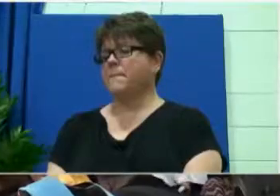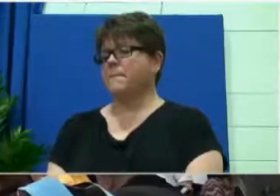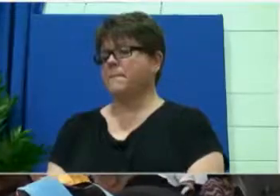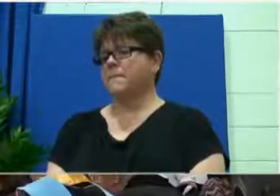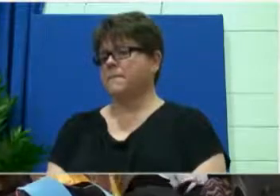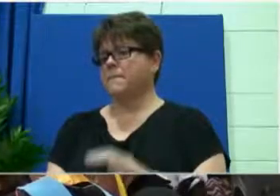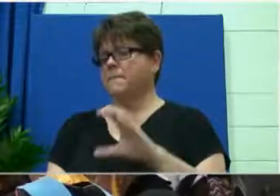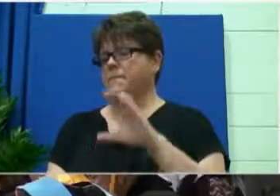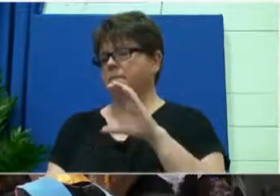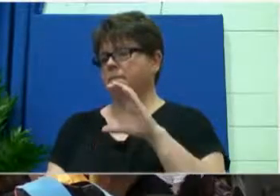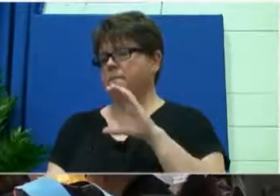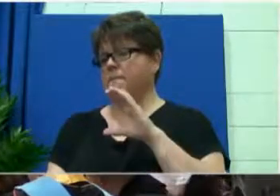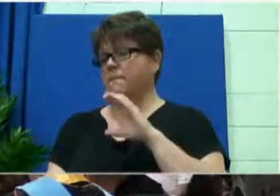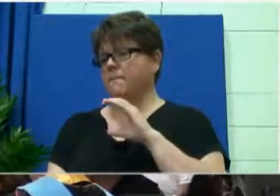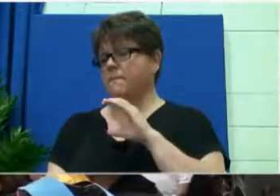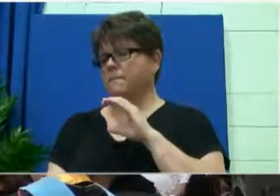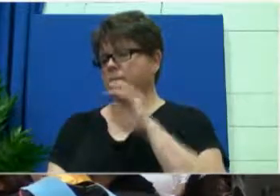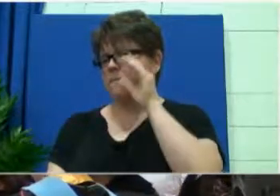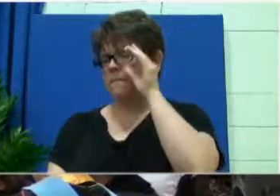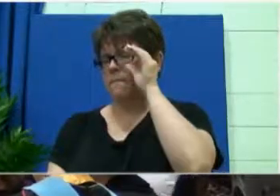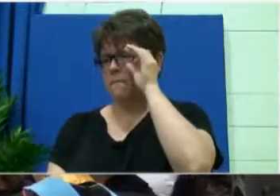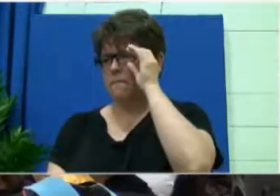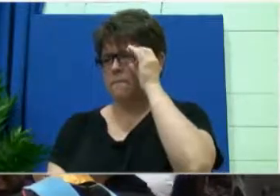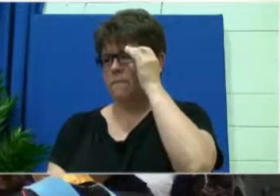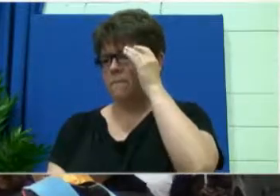Cade Scott Miller, Associate in Arts.